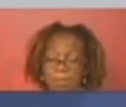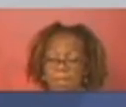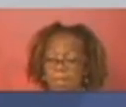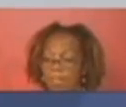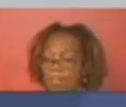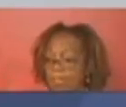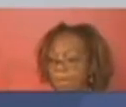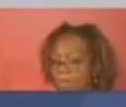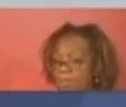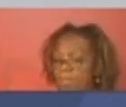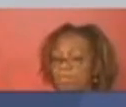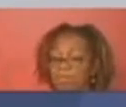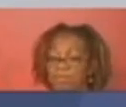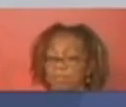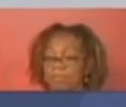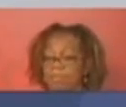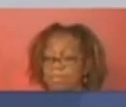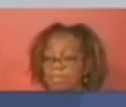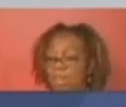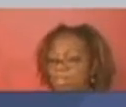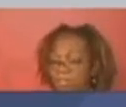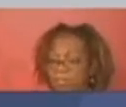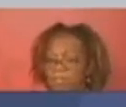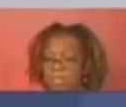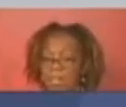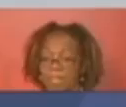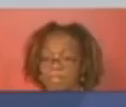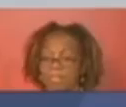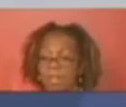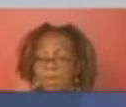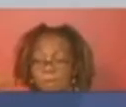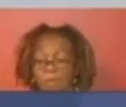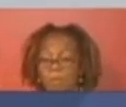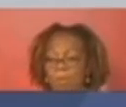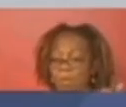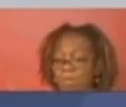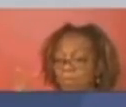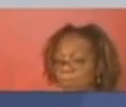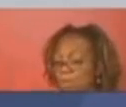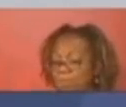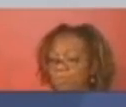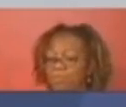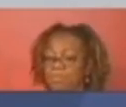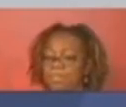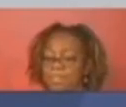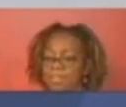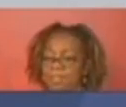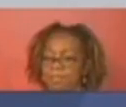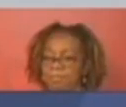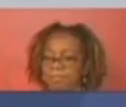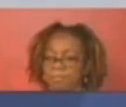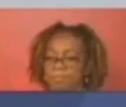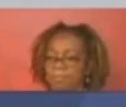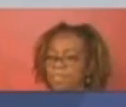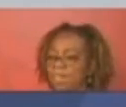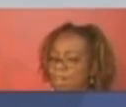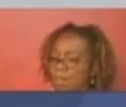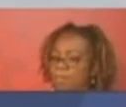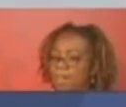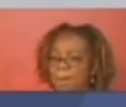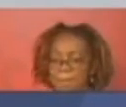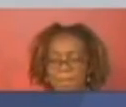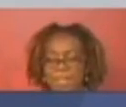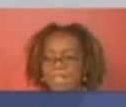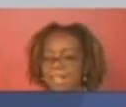and 762 at the call centers. This response is again quite heartening given the Ministry of